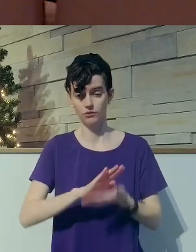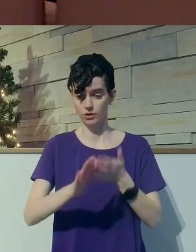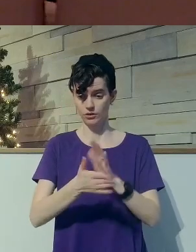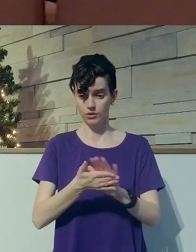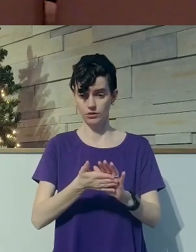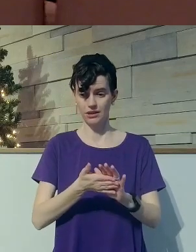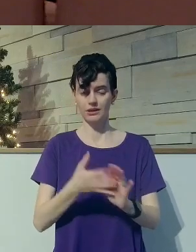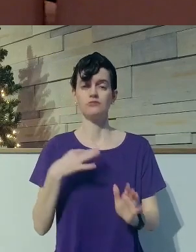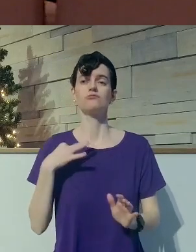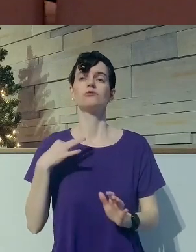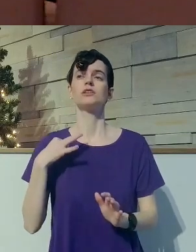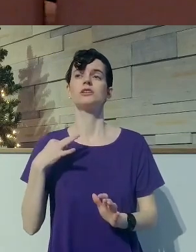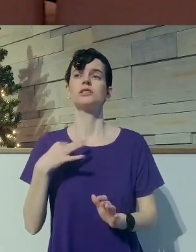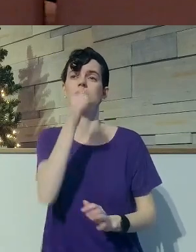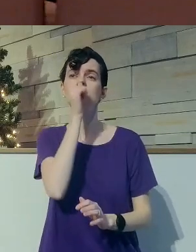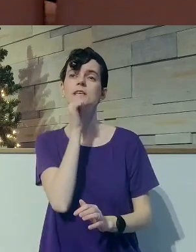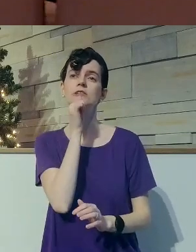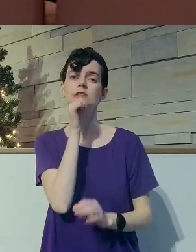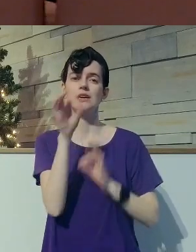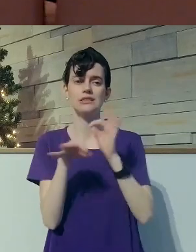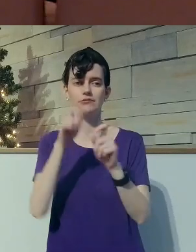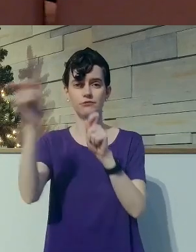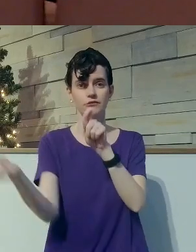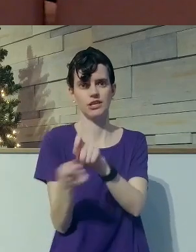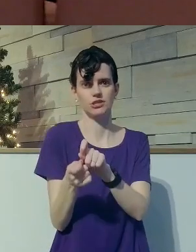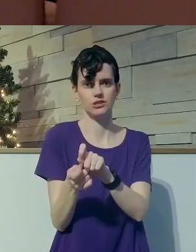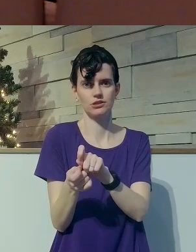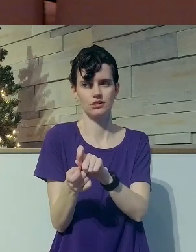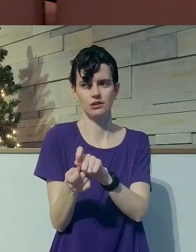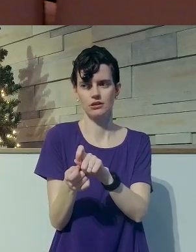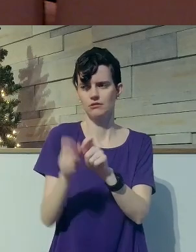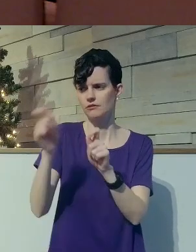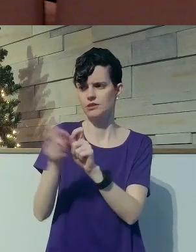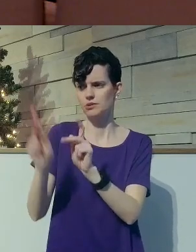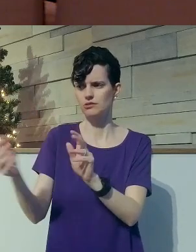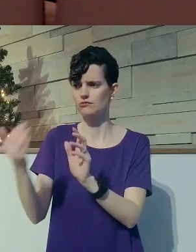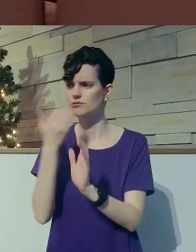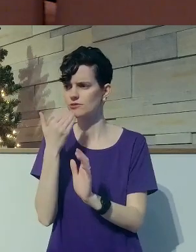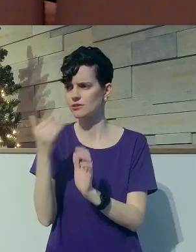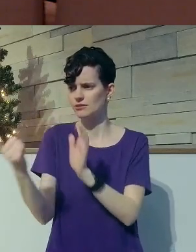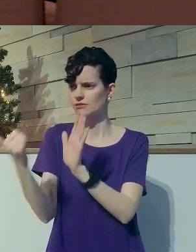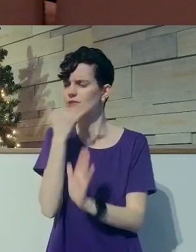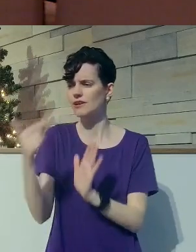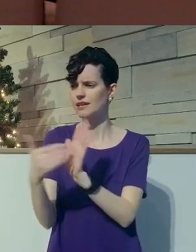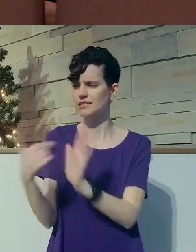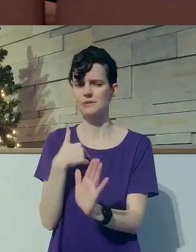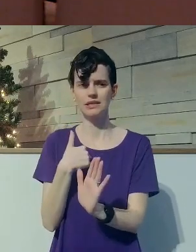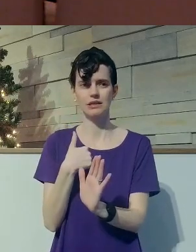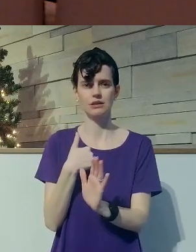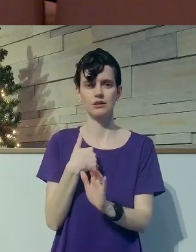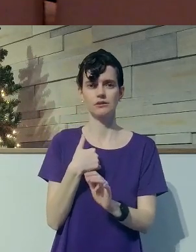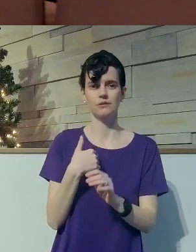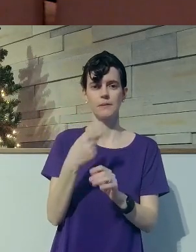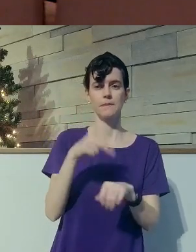Forgiveness is voluntarily suffering instead of retaliating against the one who has wronged you. You bear the cost. Peter